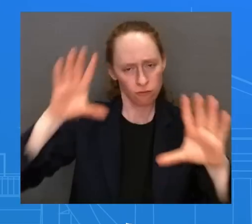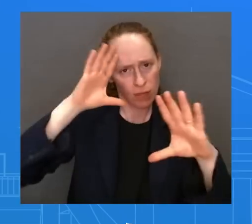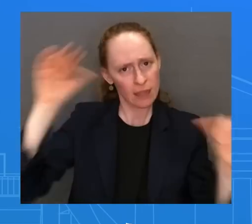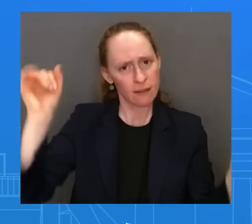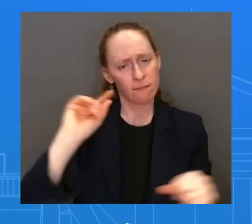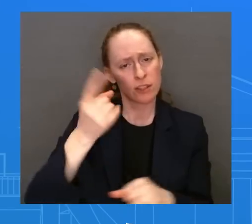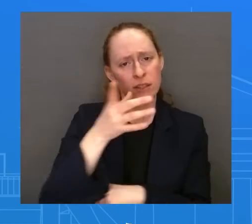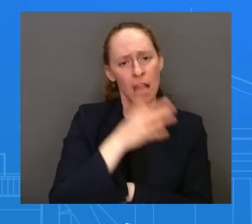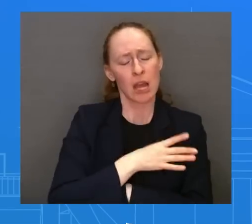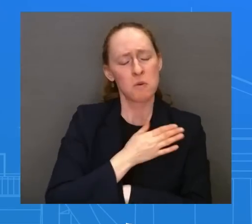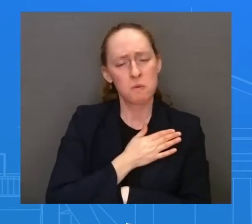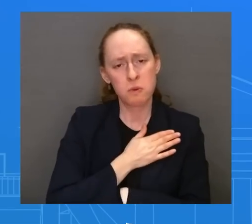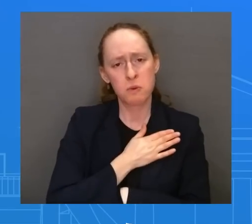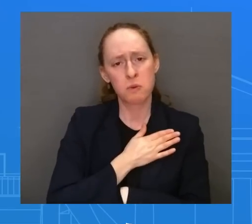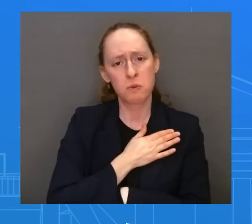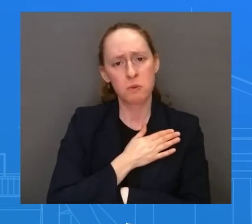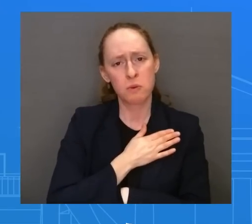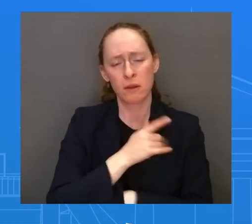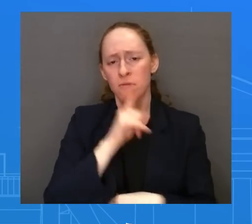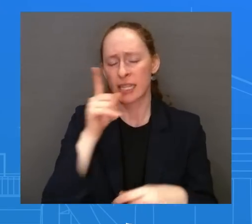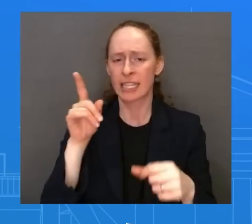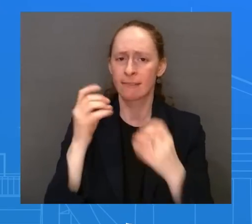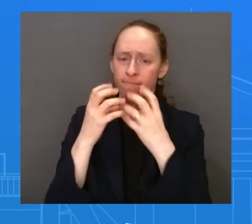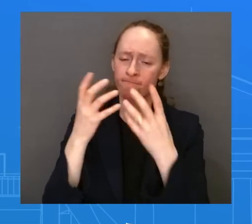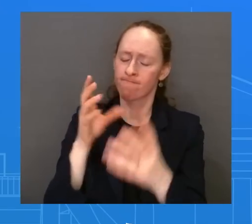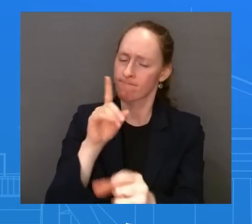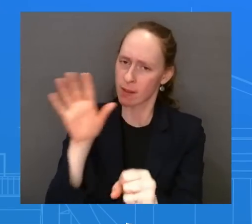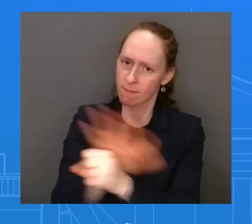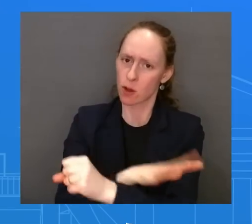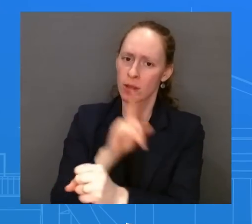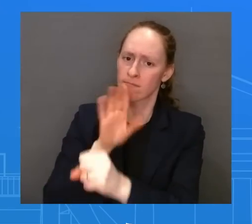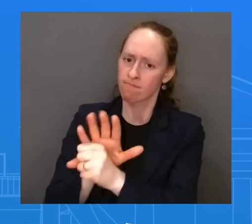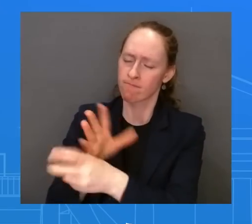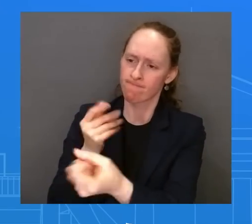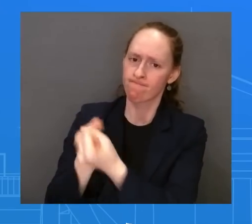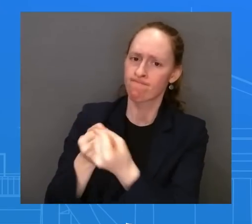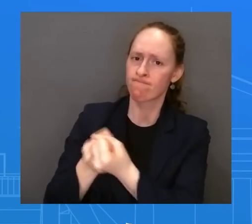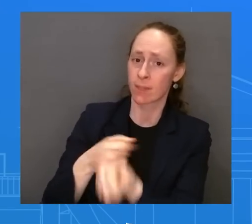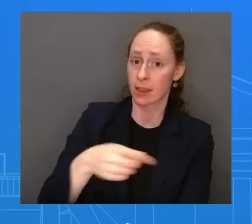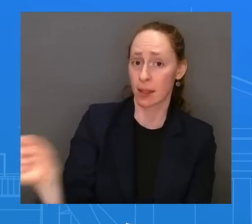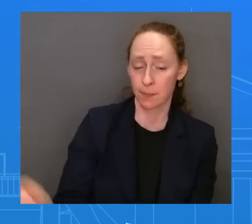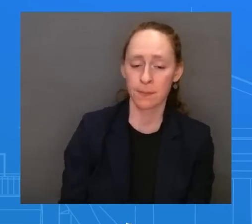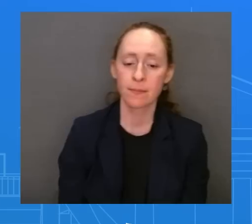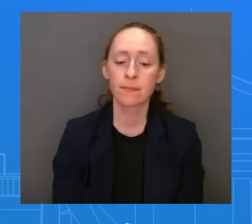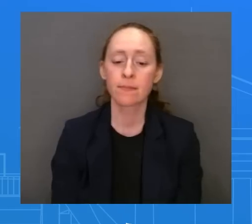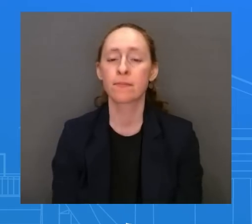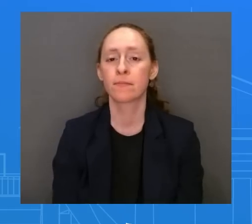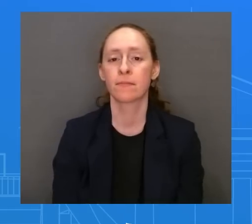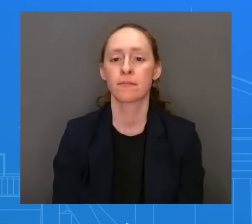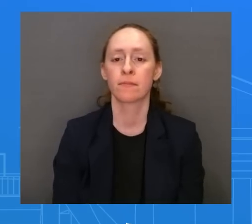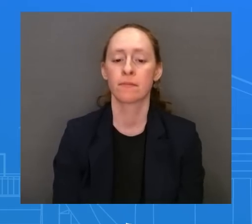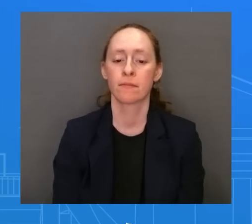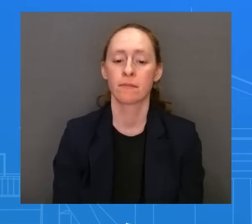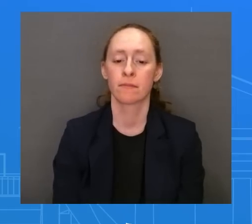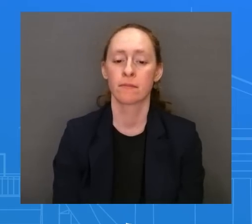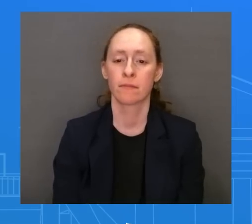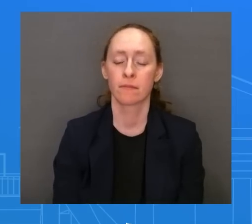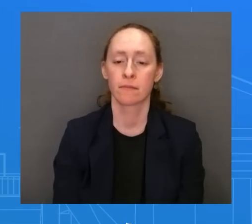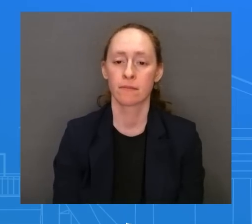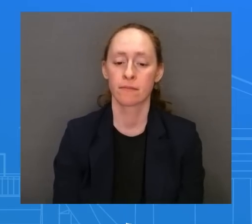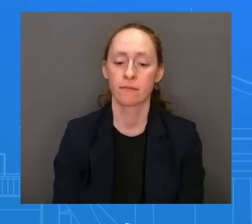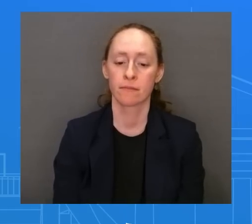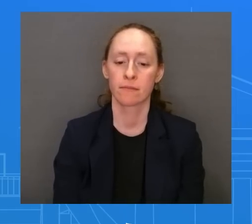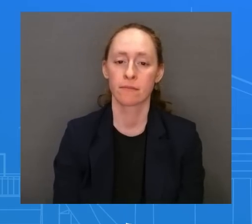we're going to get around here thanks great um the report says uh the Trump administration's four years of neglect including a